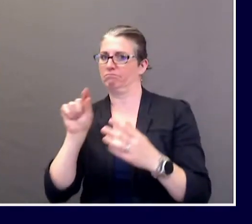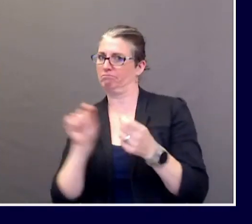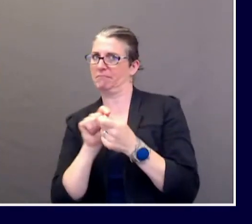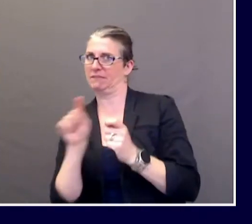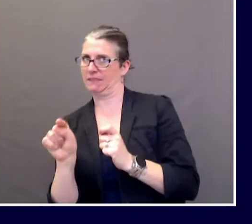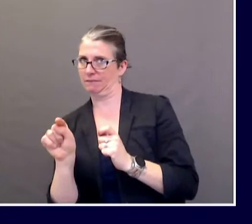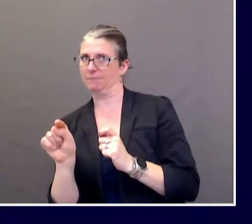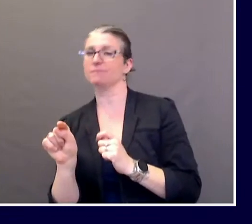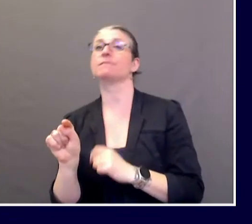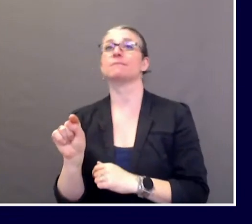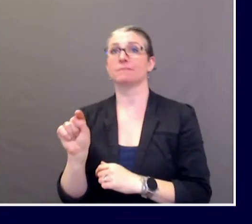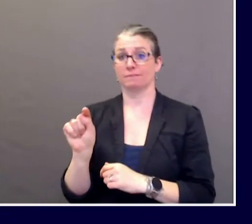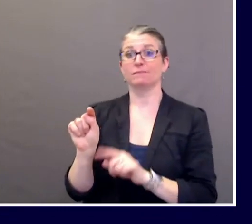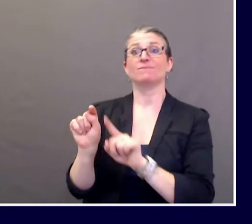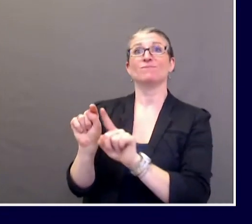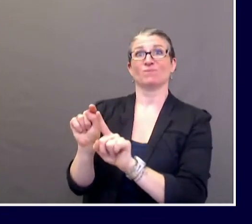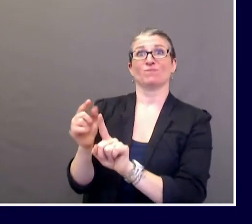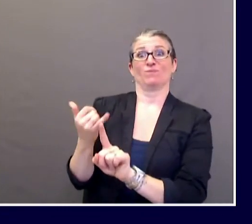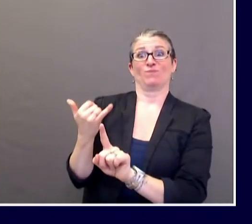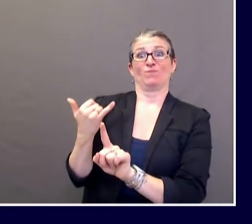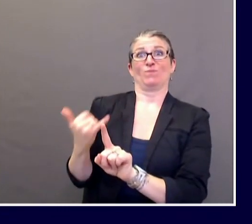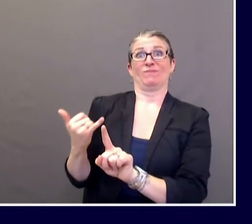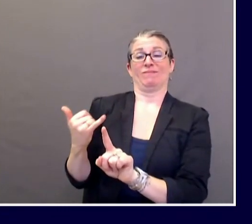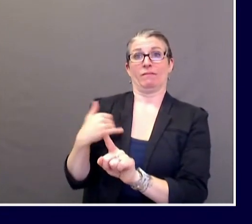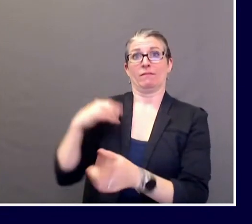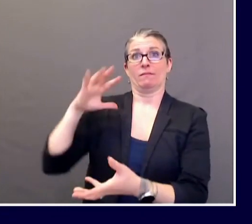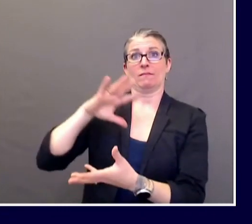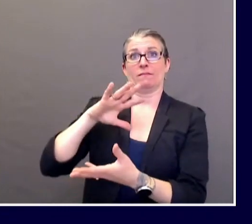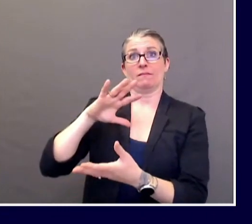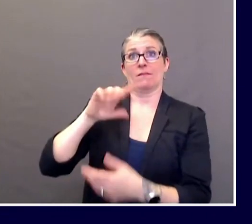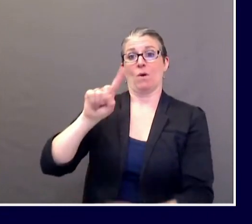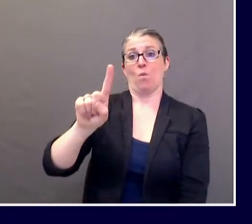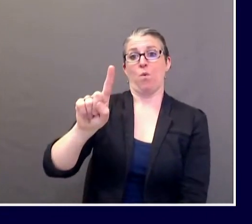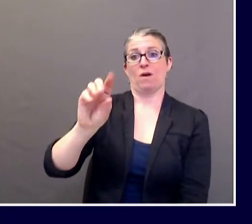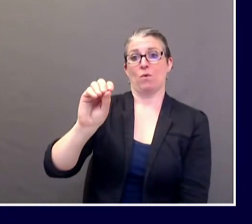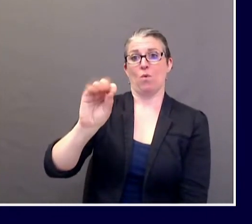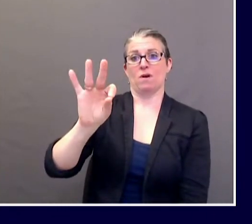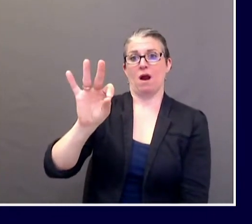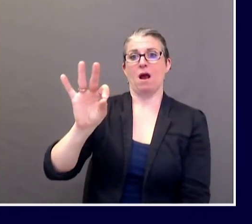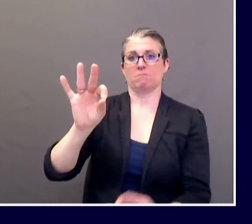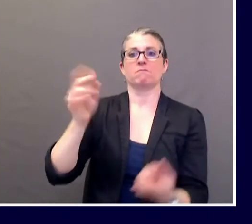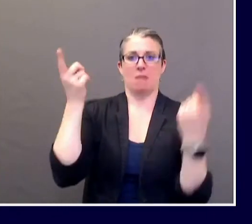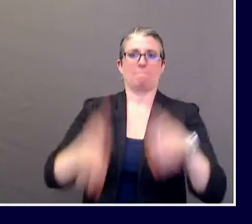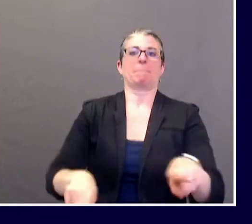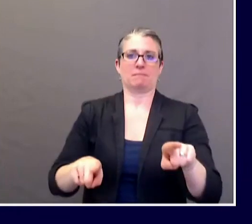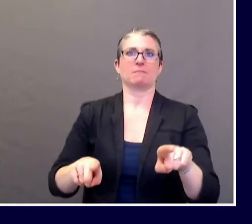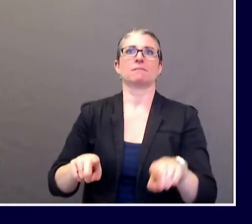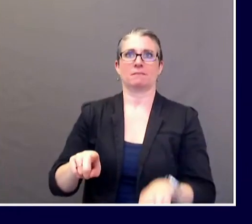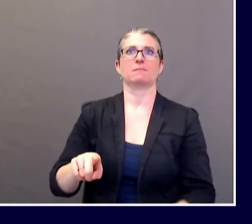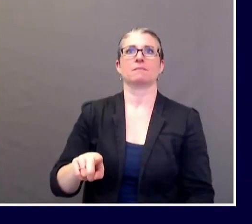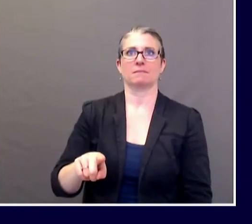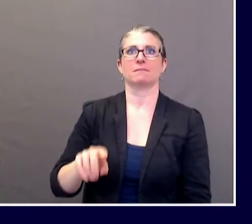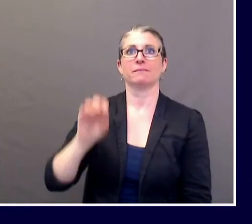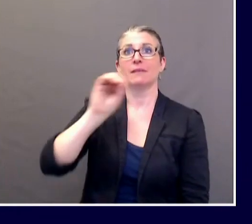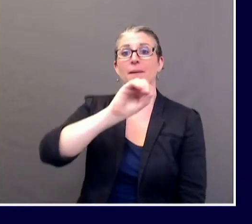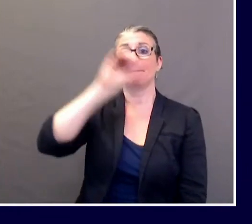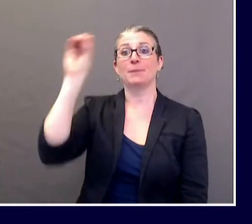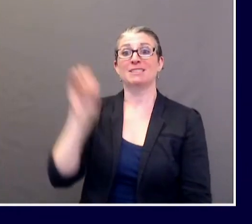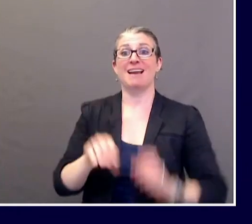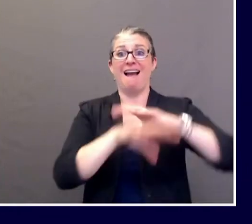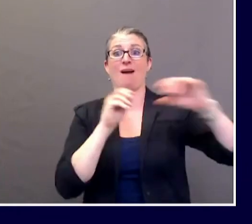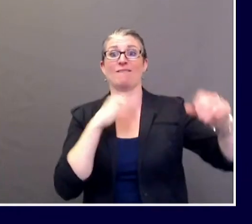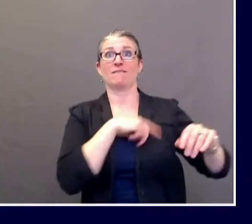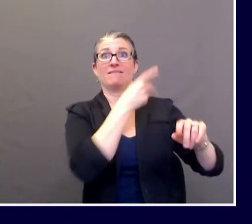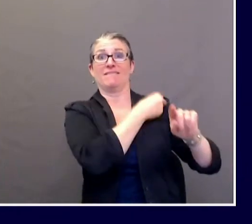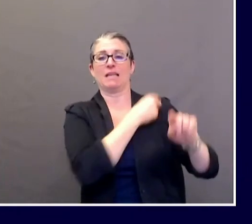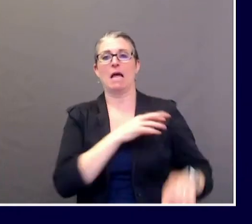99.98% of people who have been vaccinated in Maine have not gotten COVID. A very, very small fraction have. We're keeping tabs on